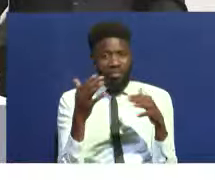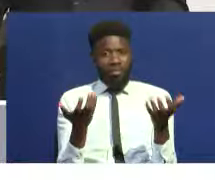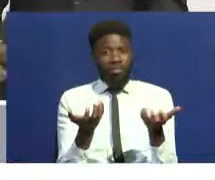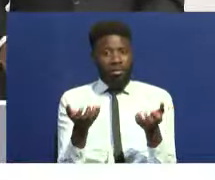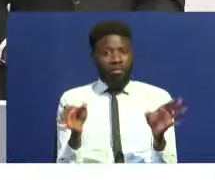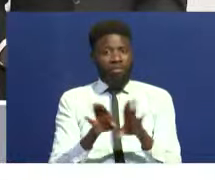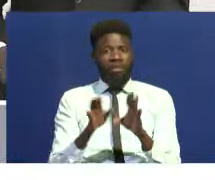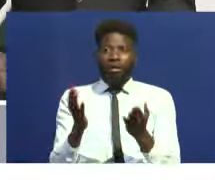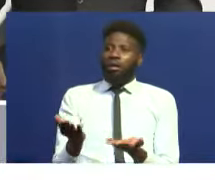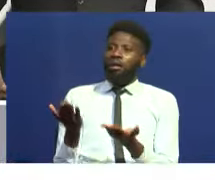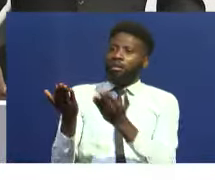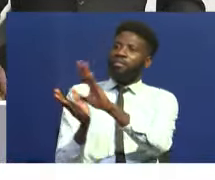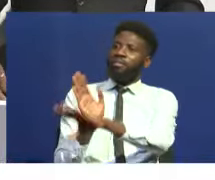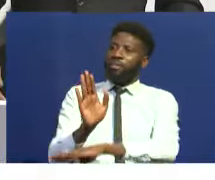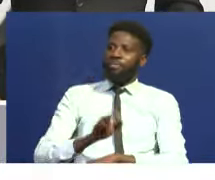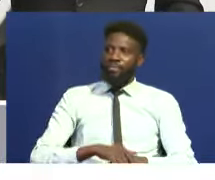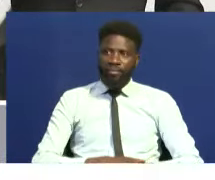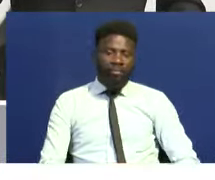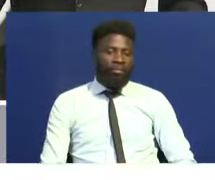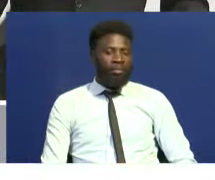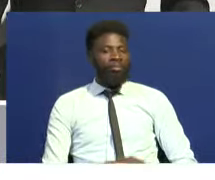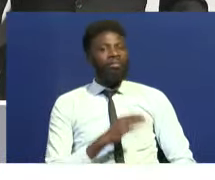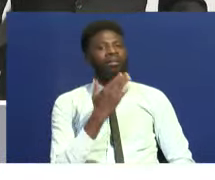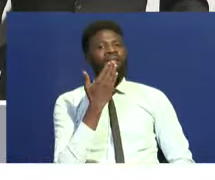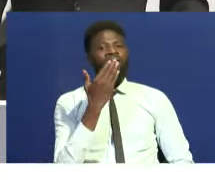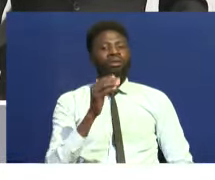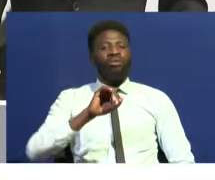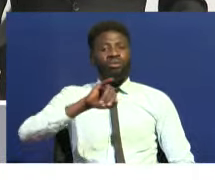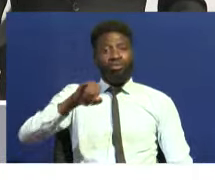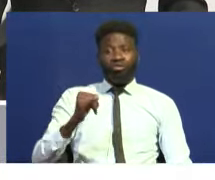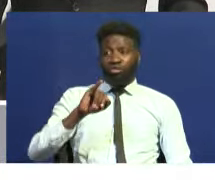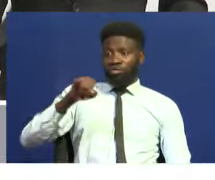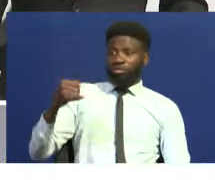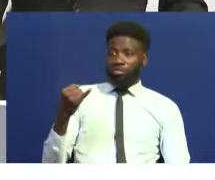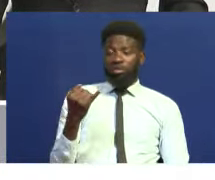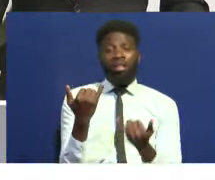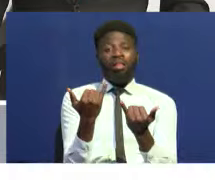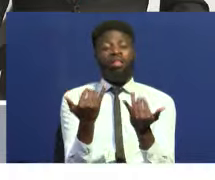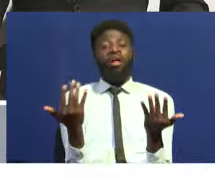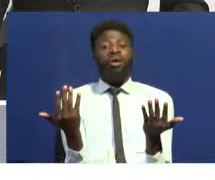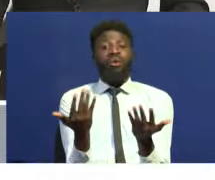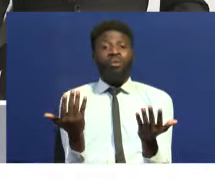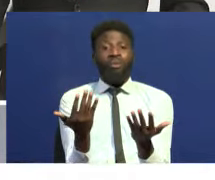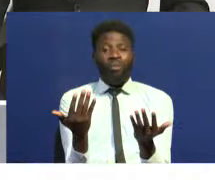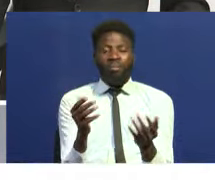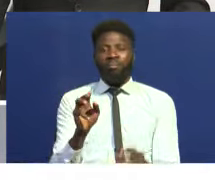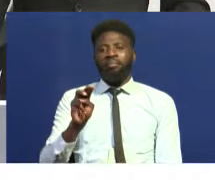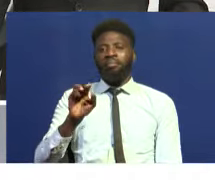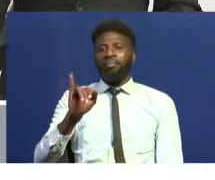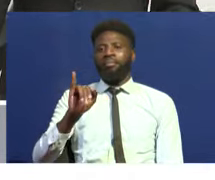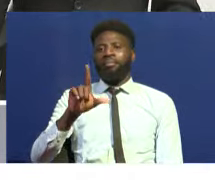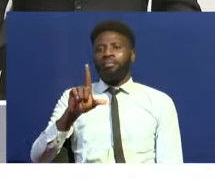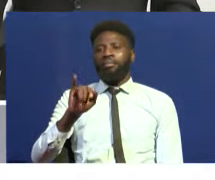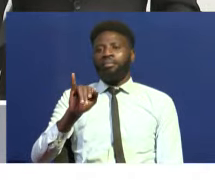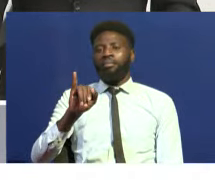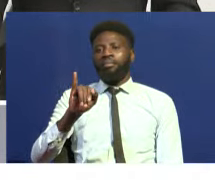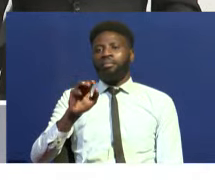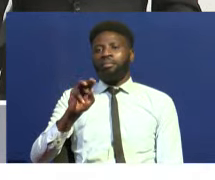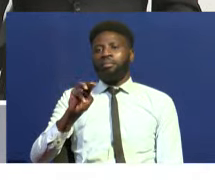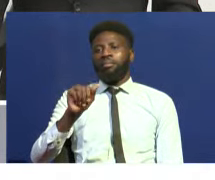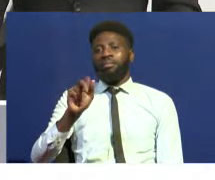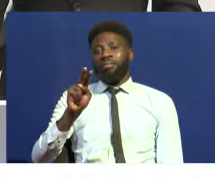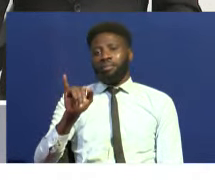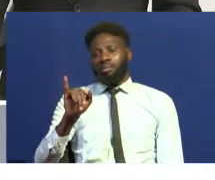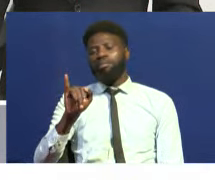Bentroy. Thank you so much, JJ, live from the Milimani Law Courts, and is keeping tabs with exactly what is happening